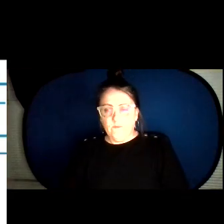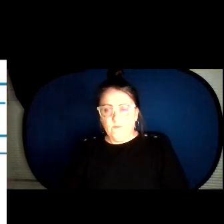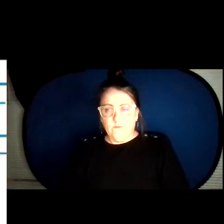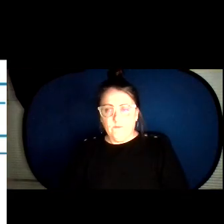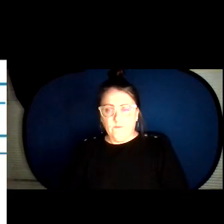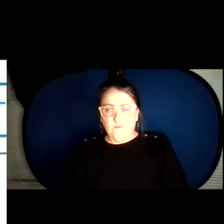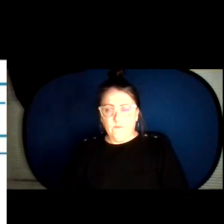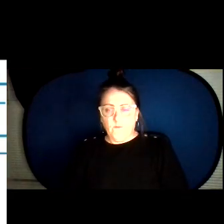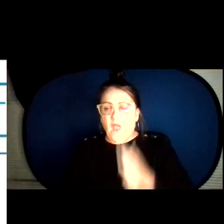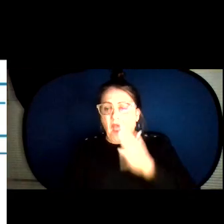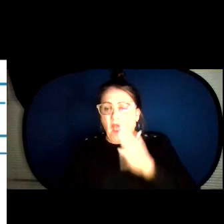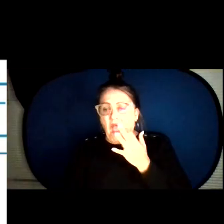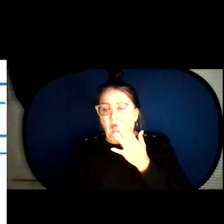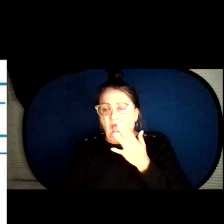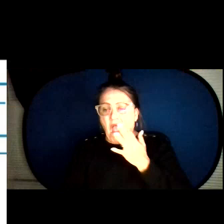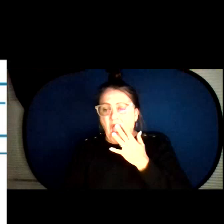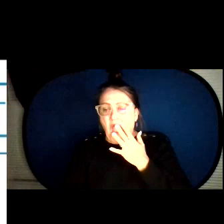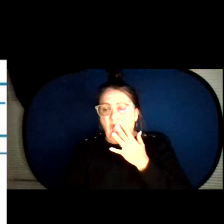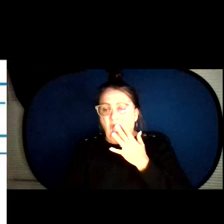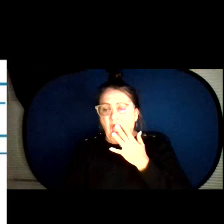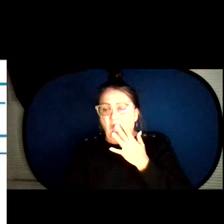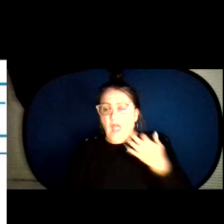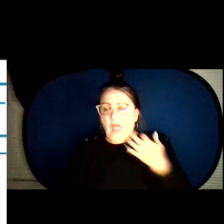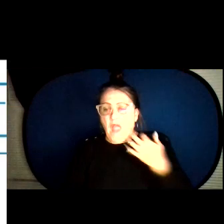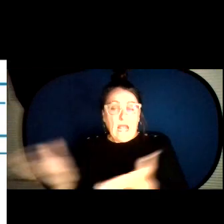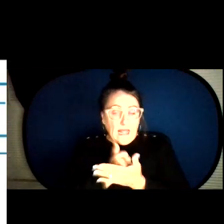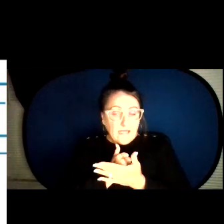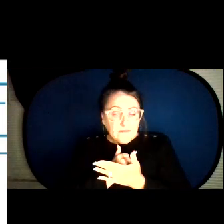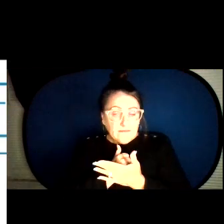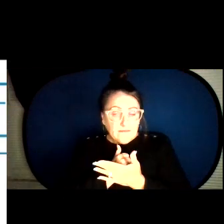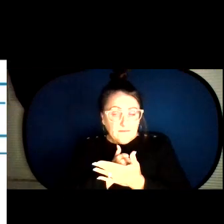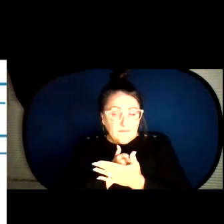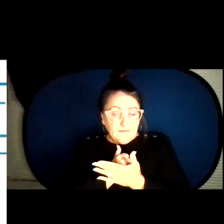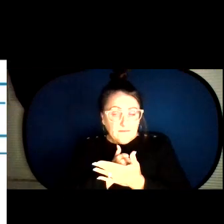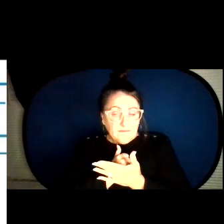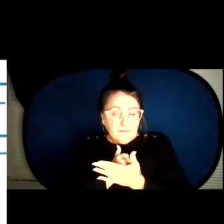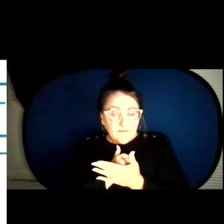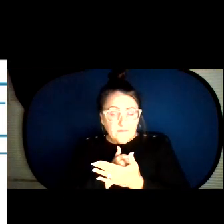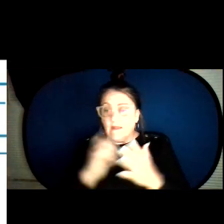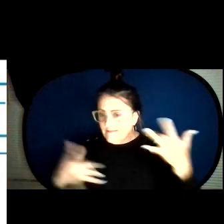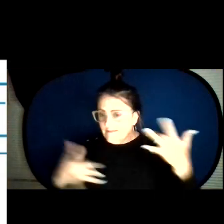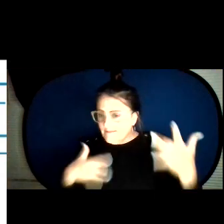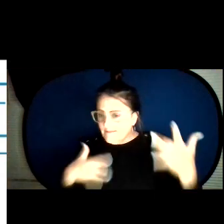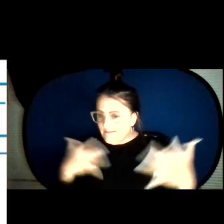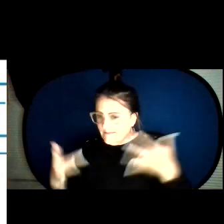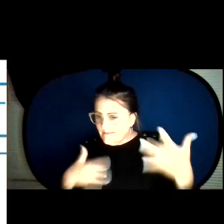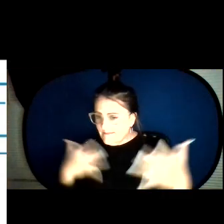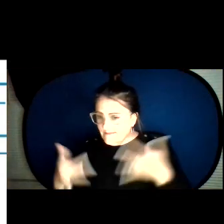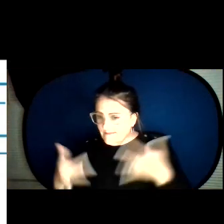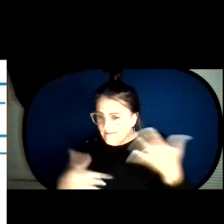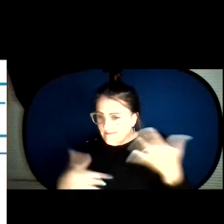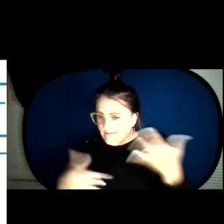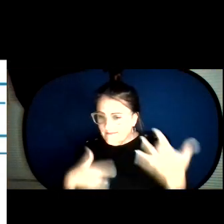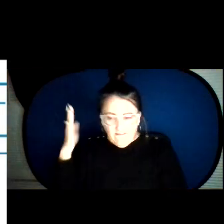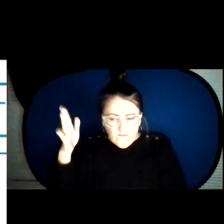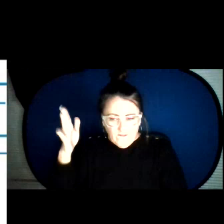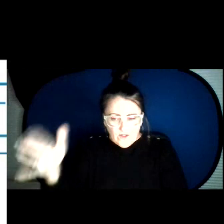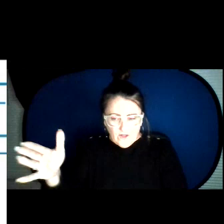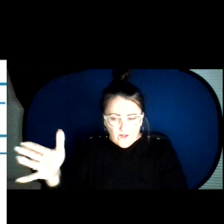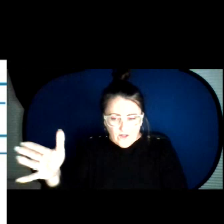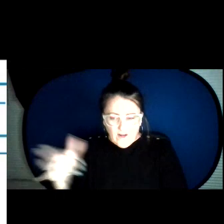from our business areas and are very excited about what the future holds. I'm not going to go through all of these use cases, but I will call